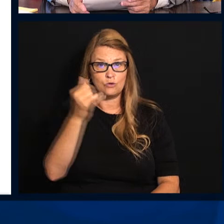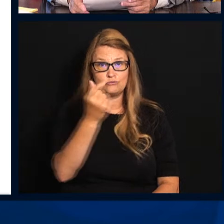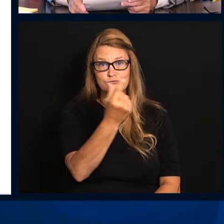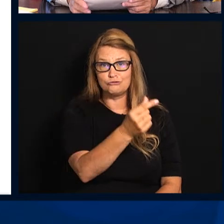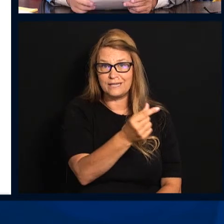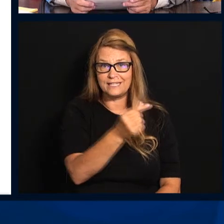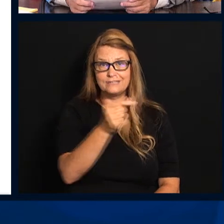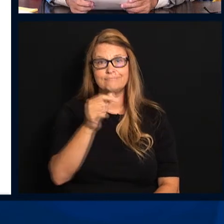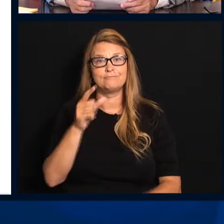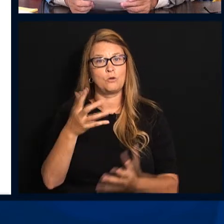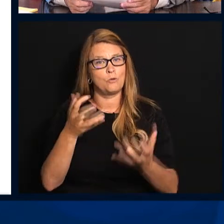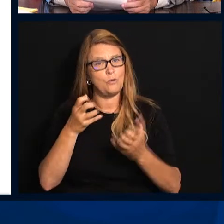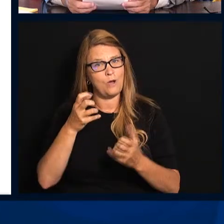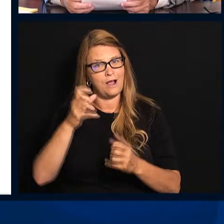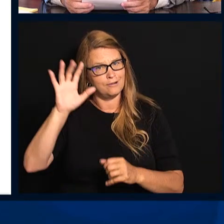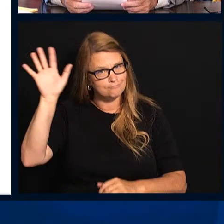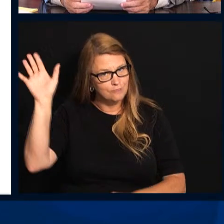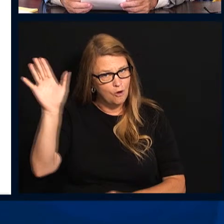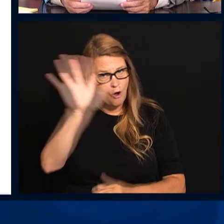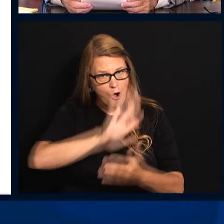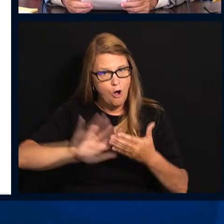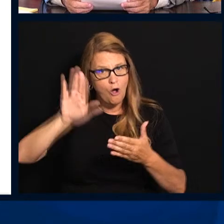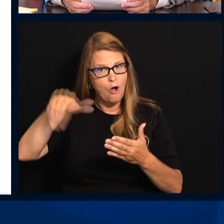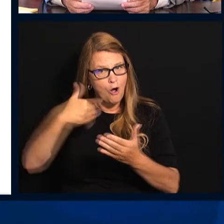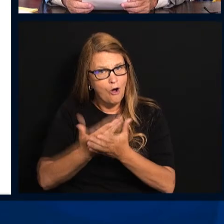We want it to be 100% green, but